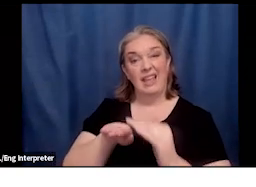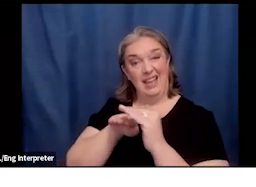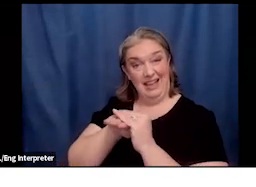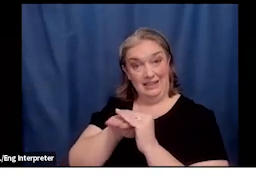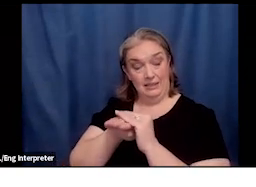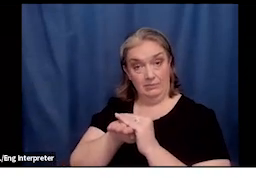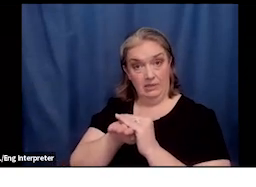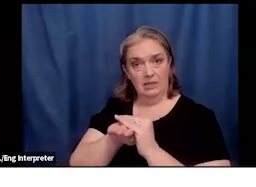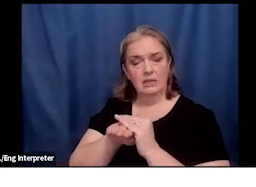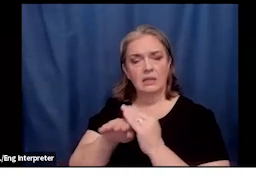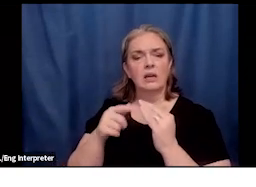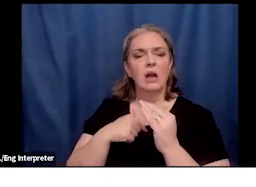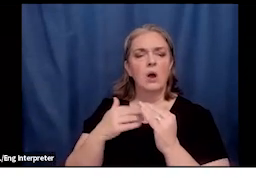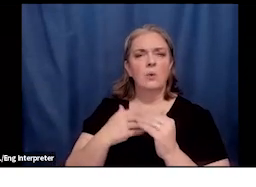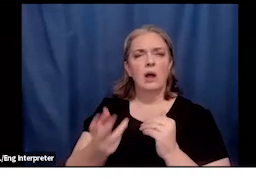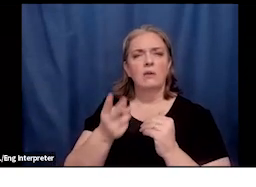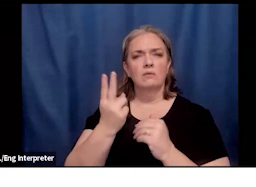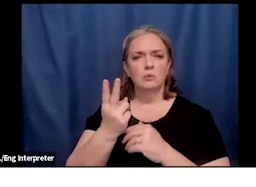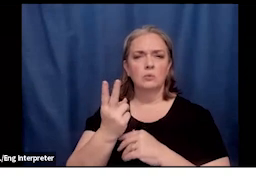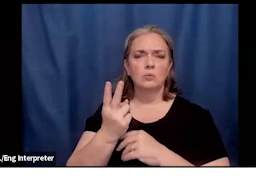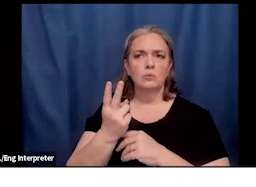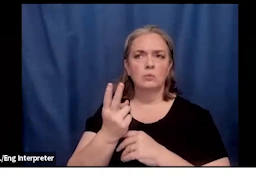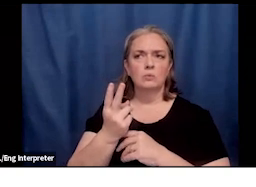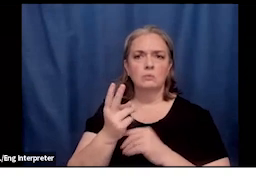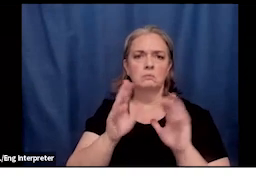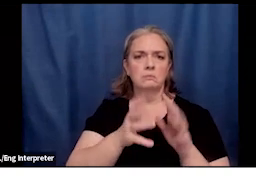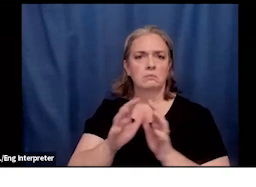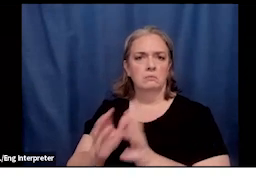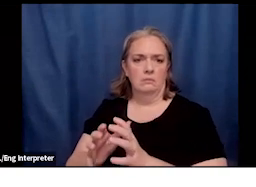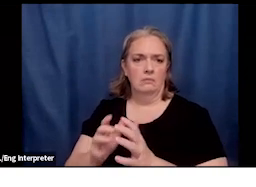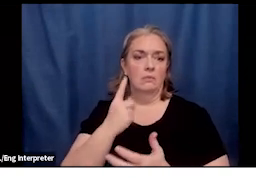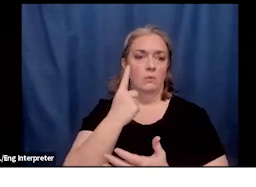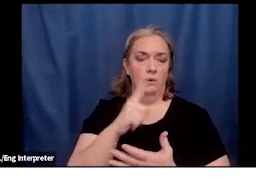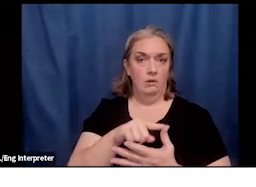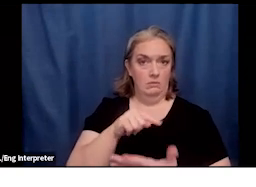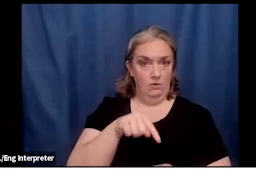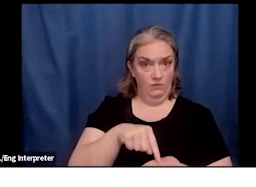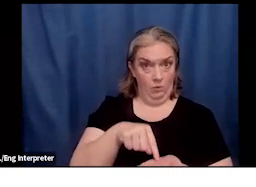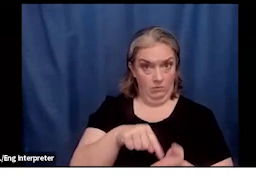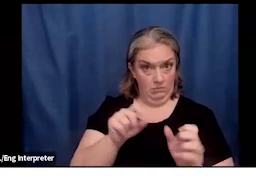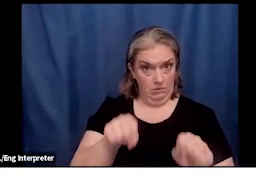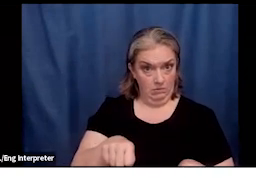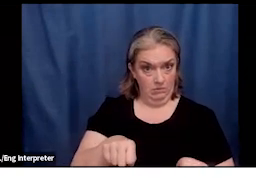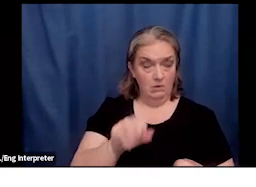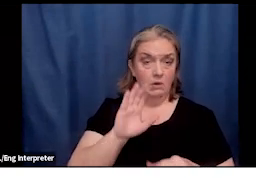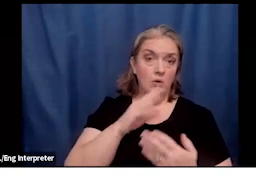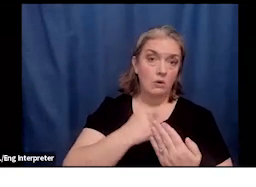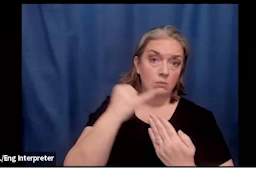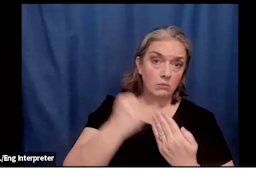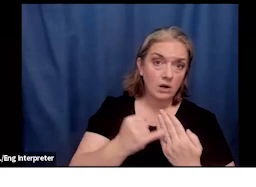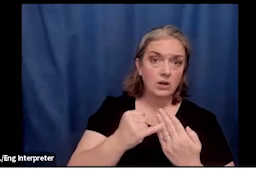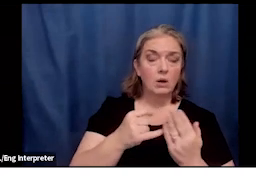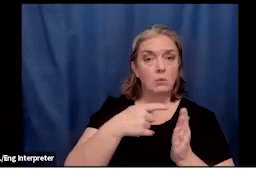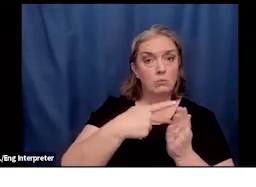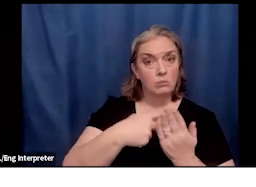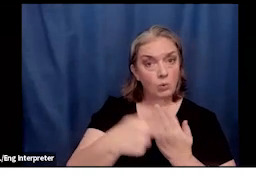into two subcategories. The first is affordability. So is your project or program free or low